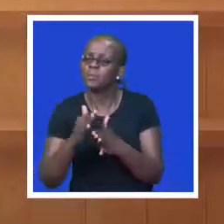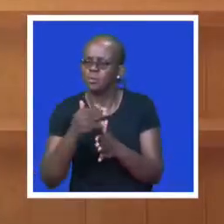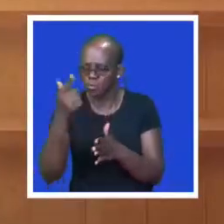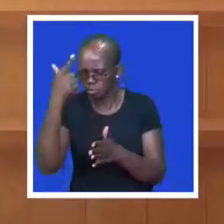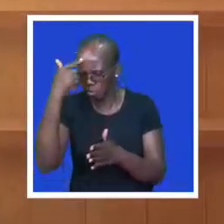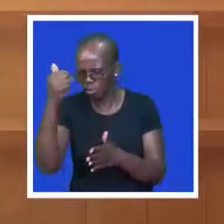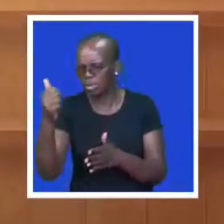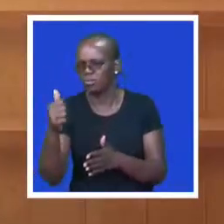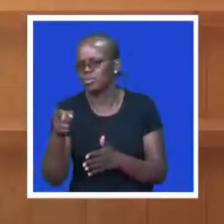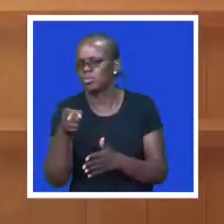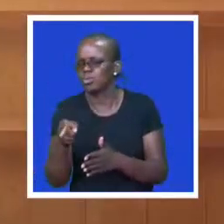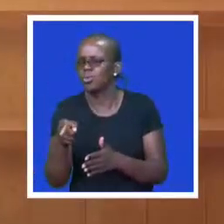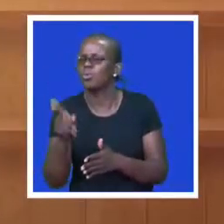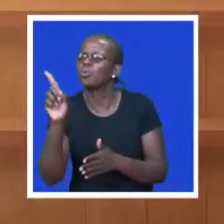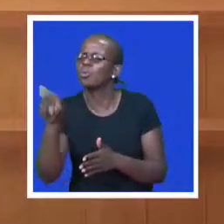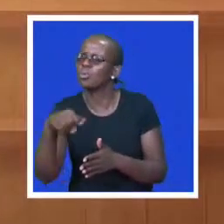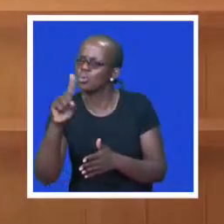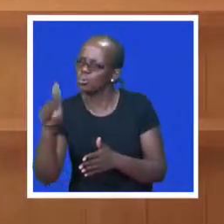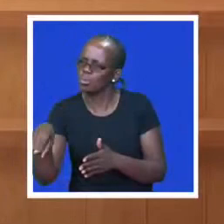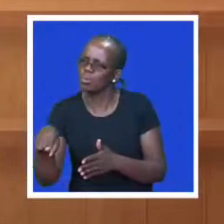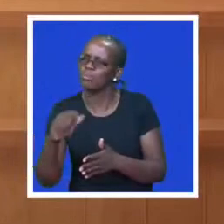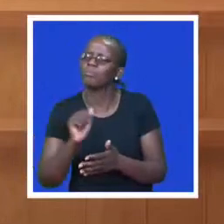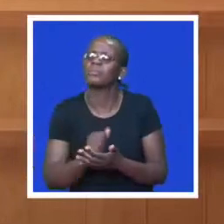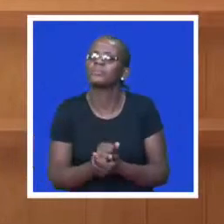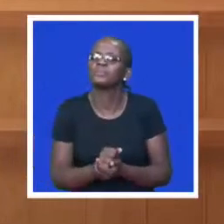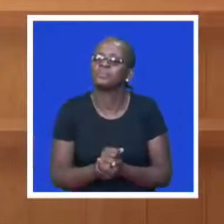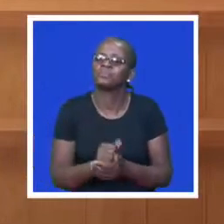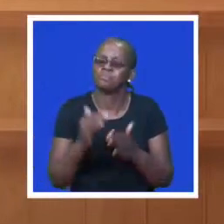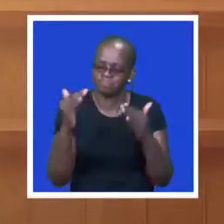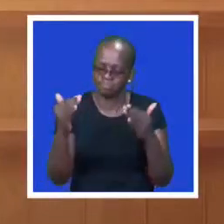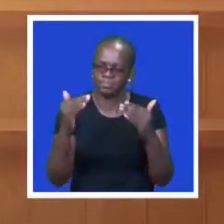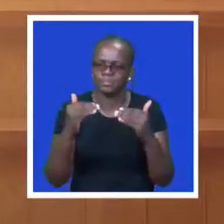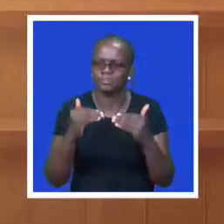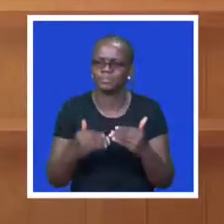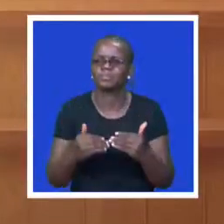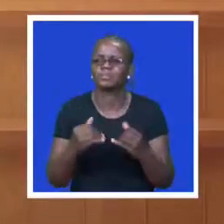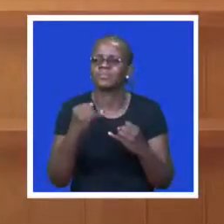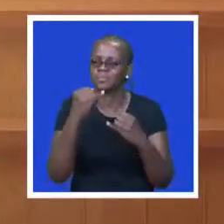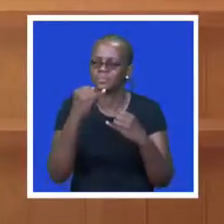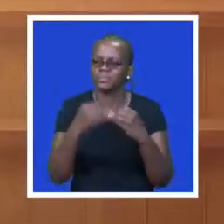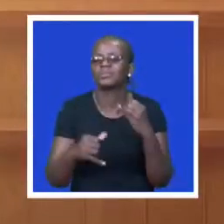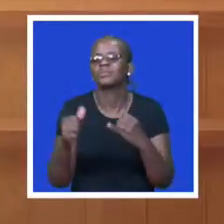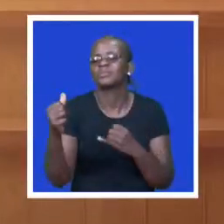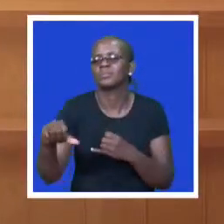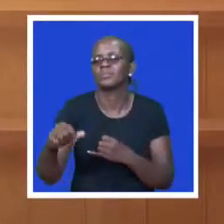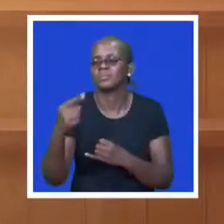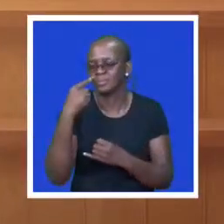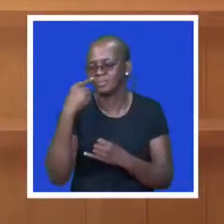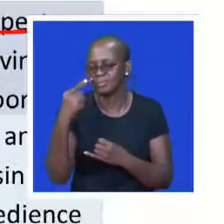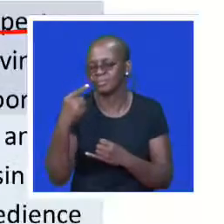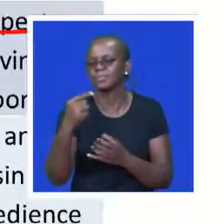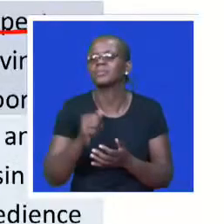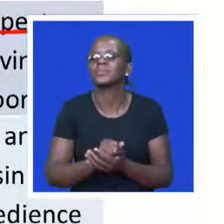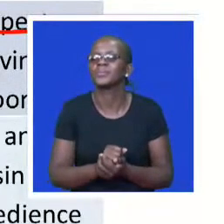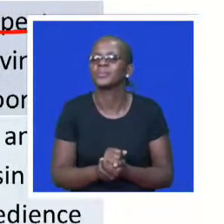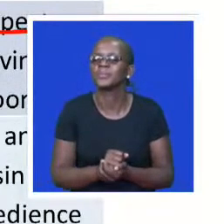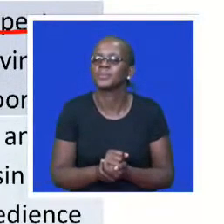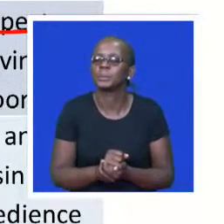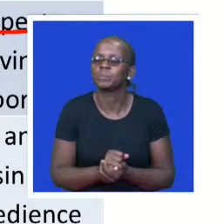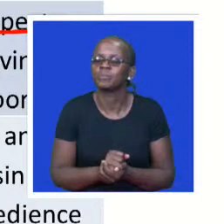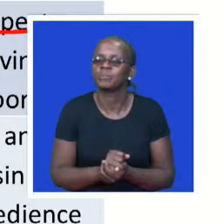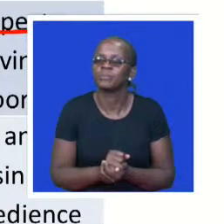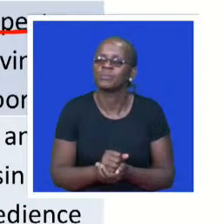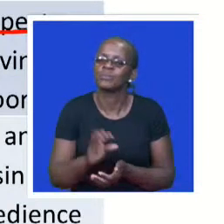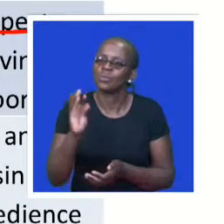know to be right, my dear Lena. So now let us move on to the final sin that we are looking at for today, the last sin. That is